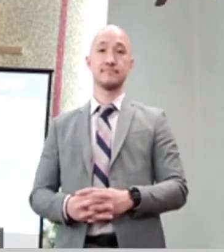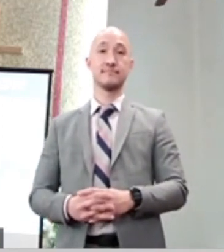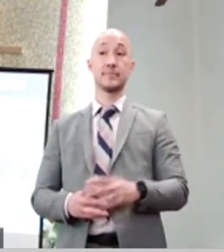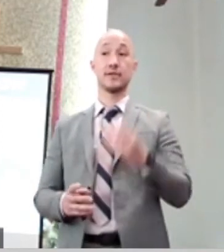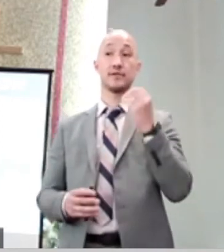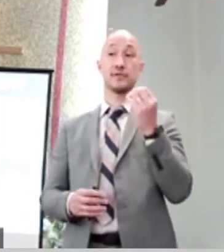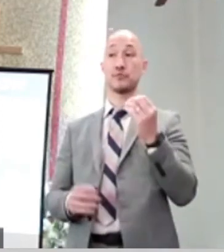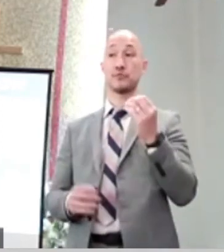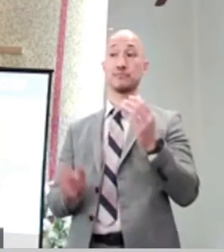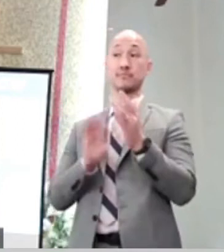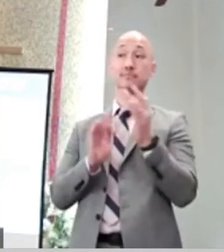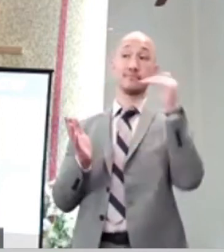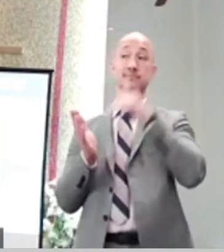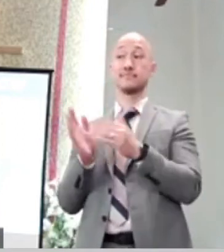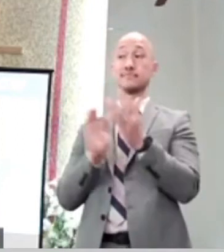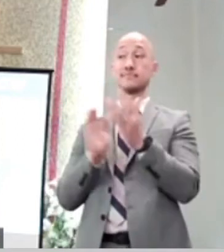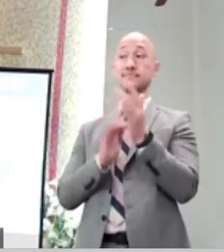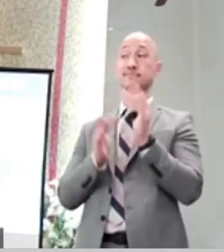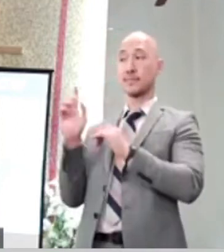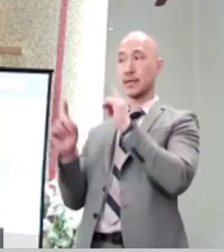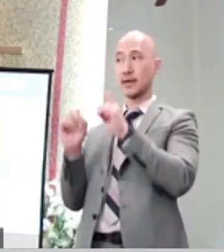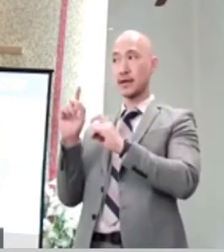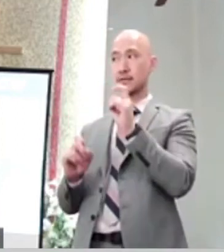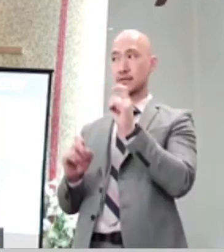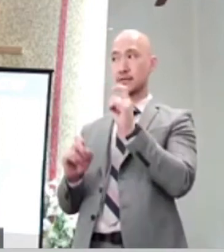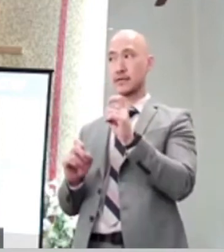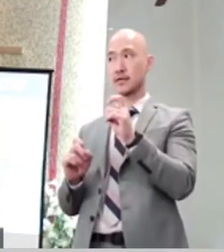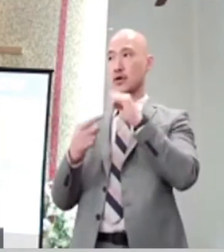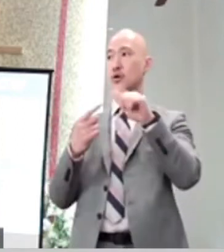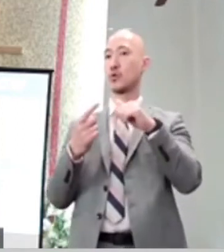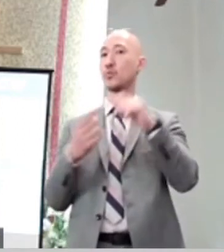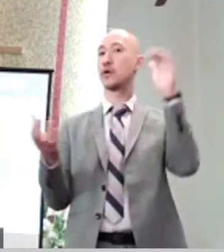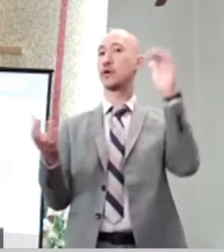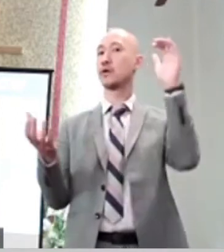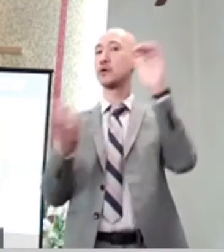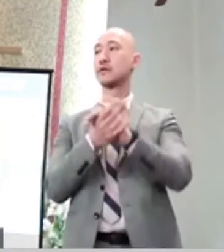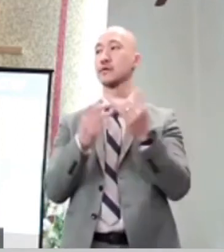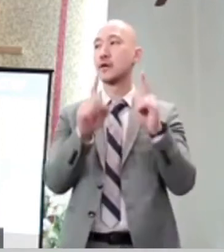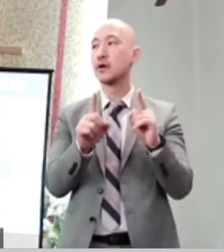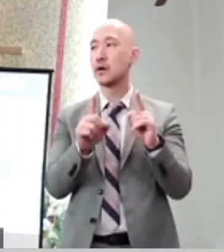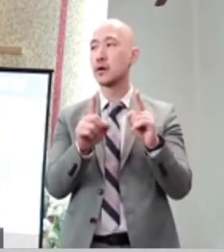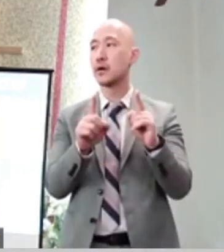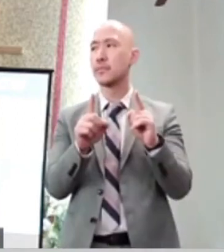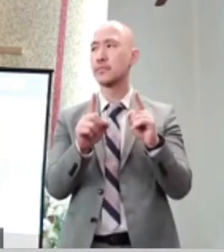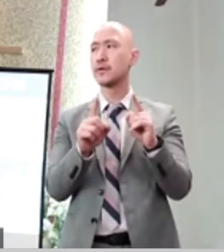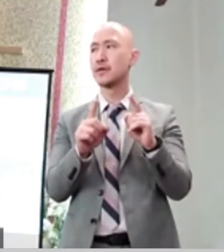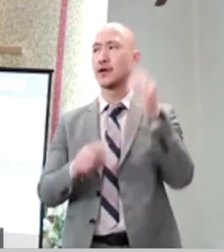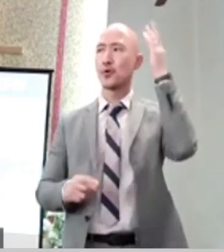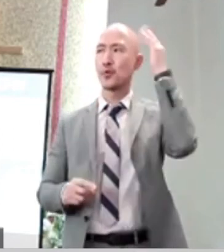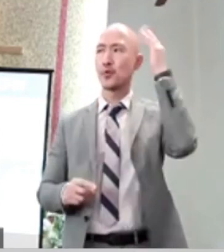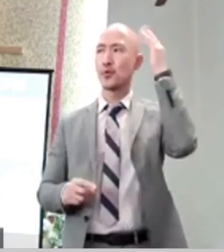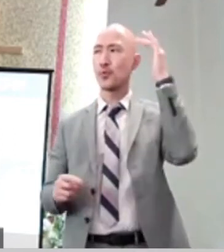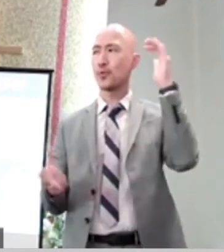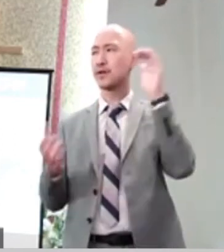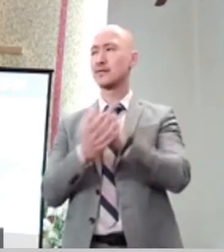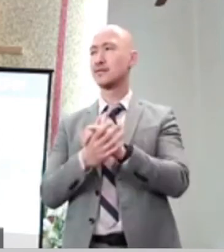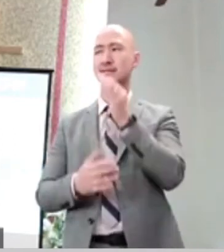would wedding guests fast while the bridegroom was still with them? Why would they